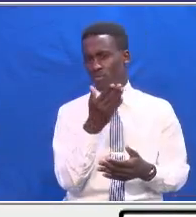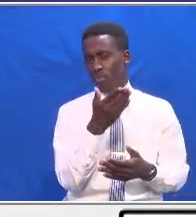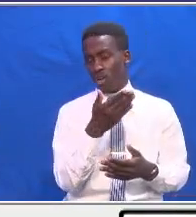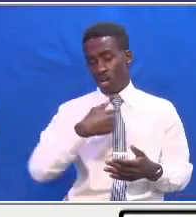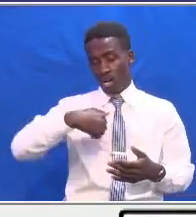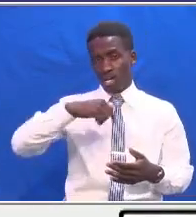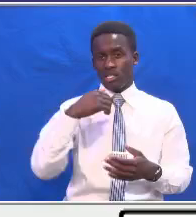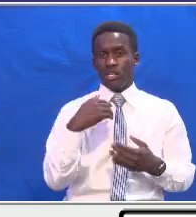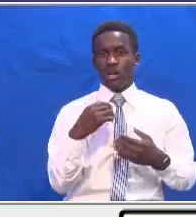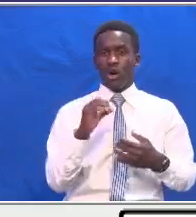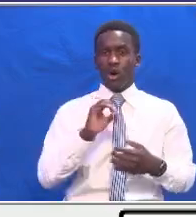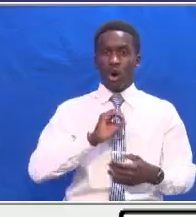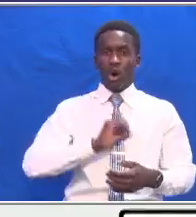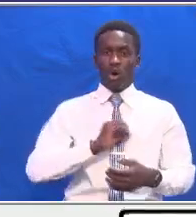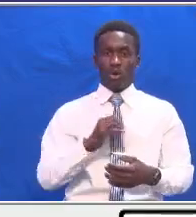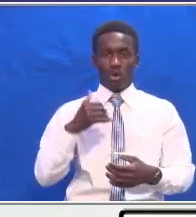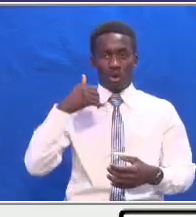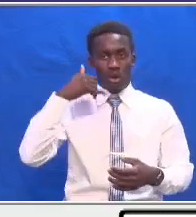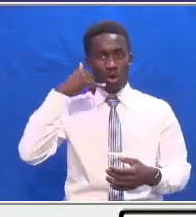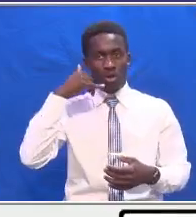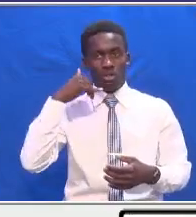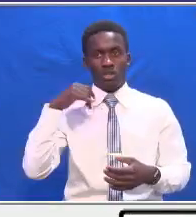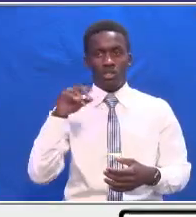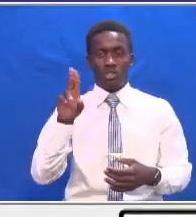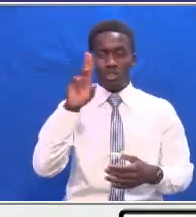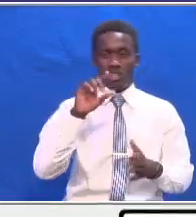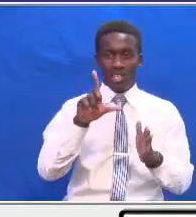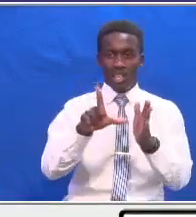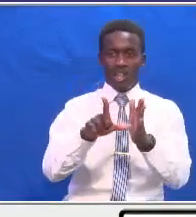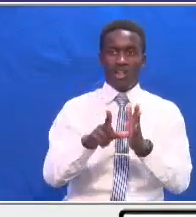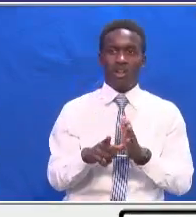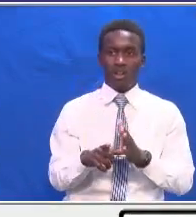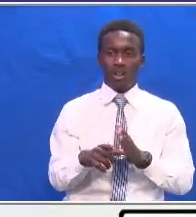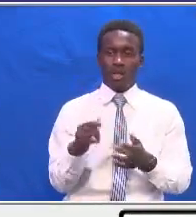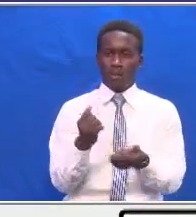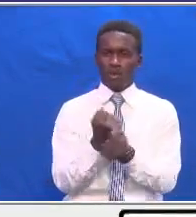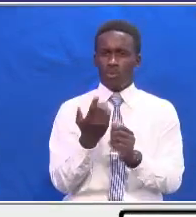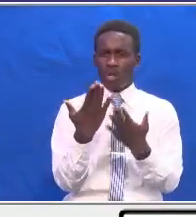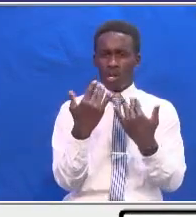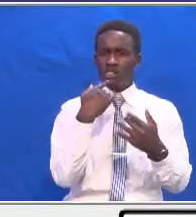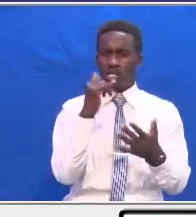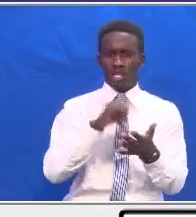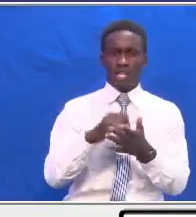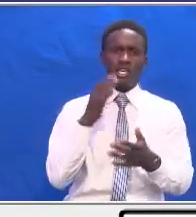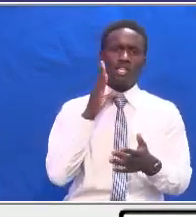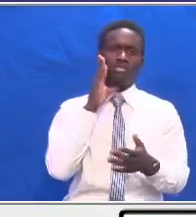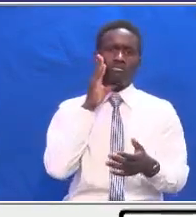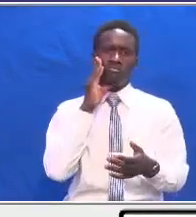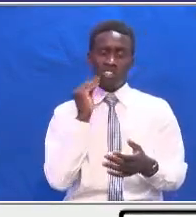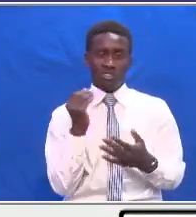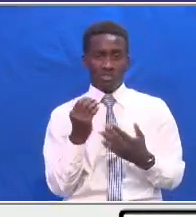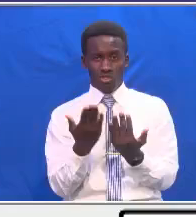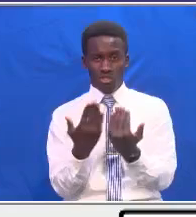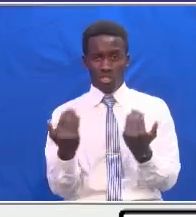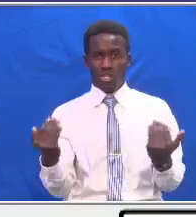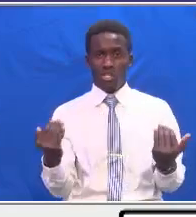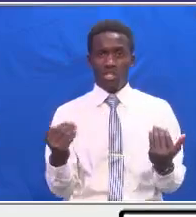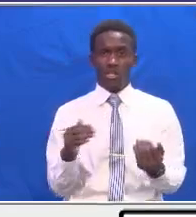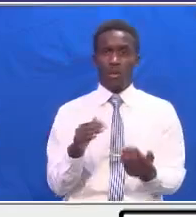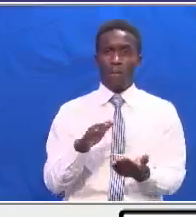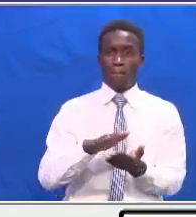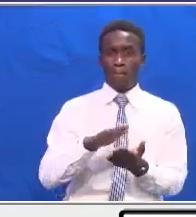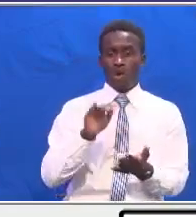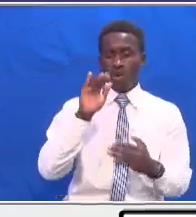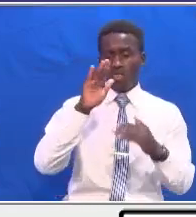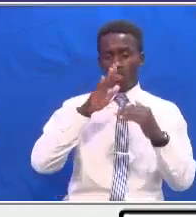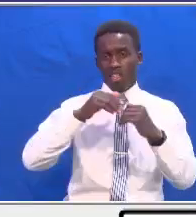were in campus, through some loan, you know? So you cannot say that the experience of our children is to go and hard kettle.